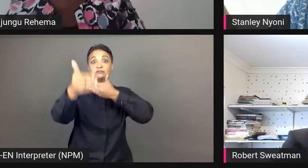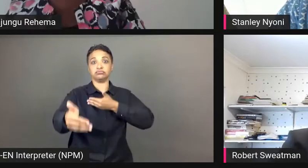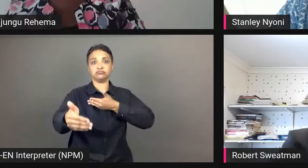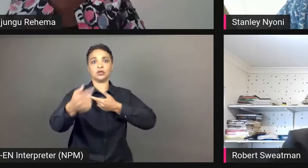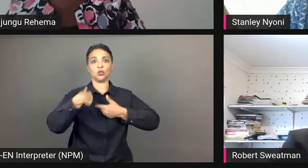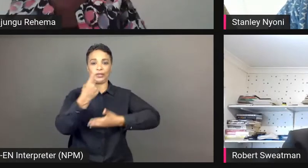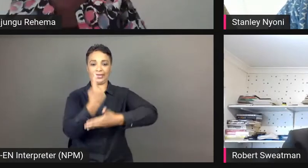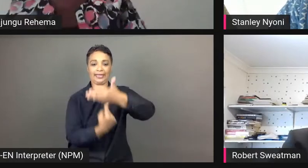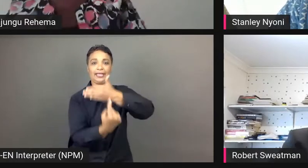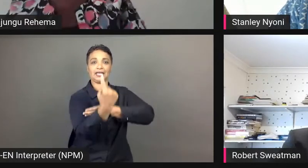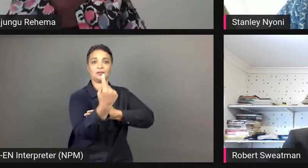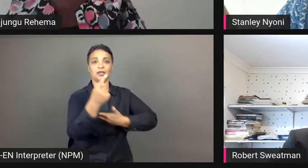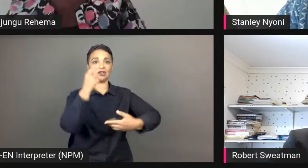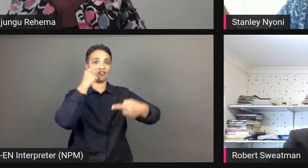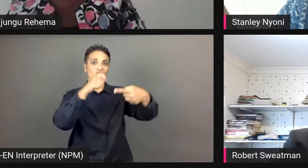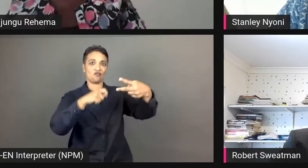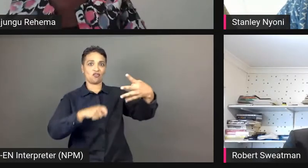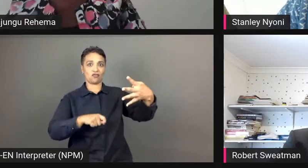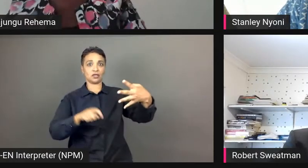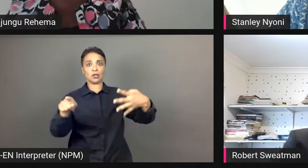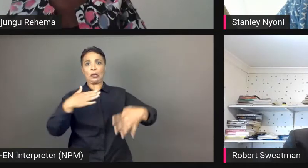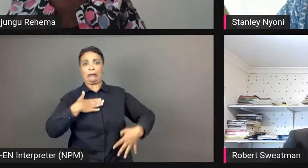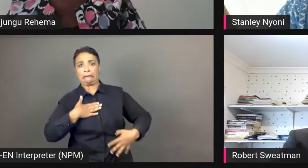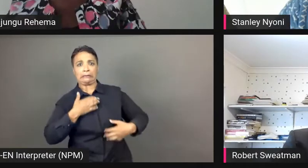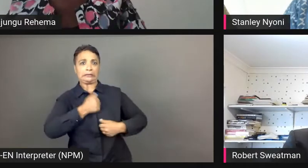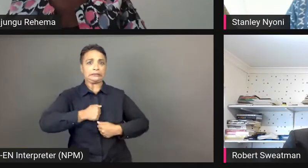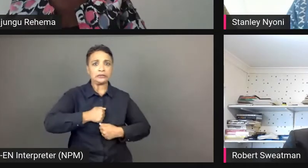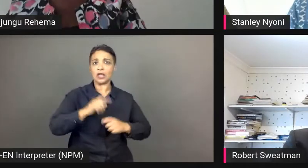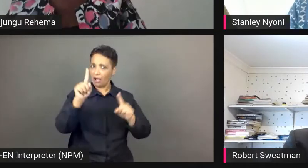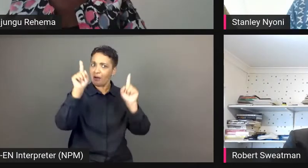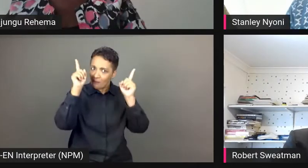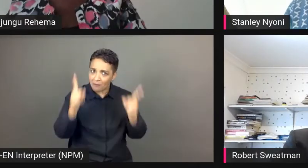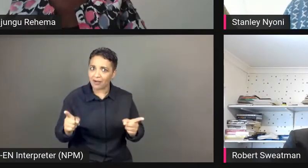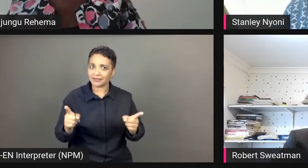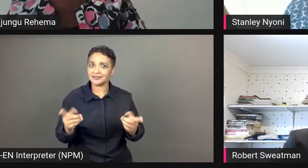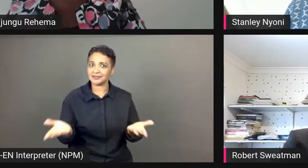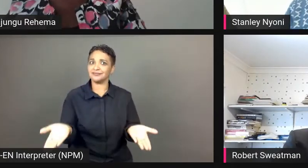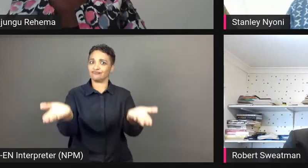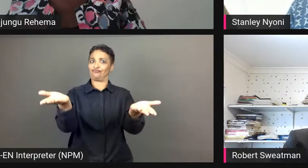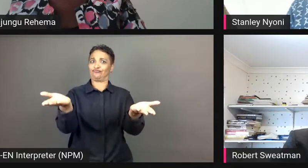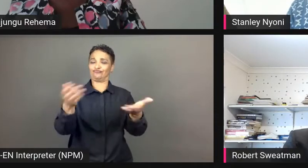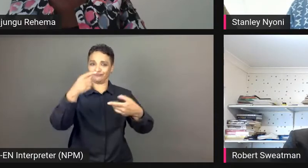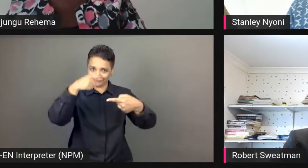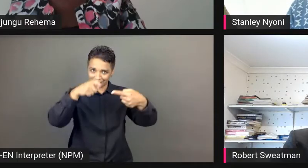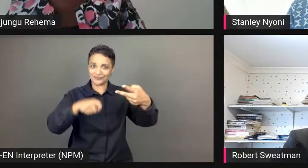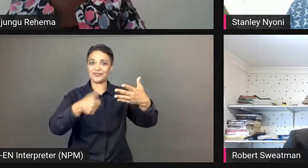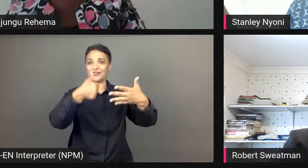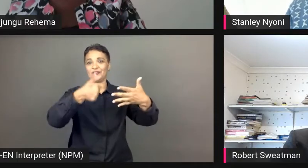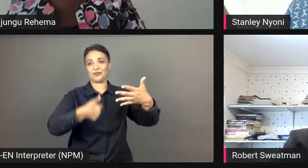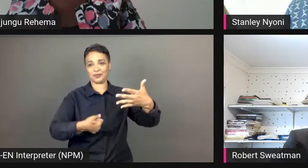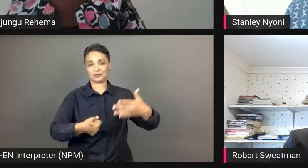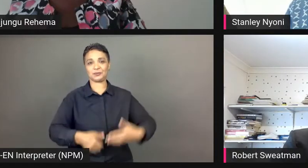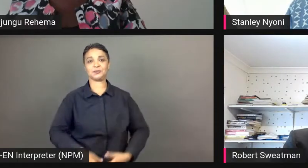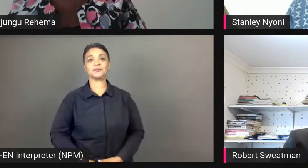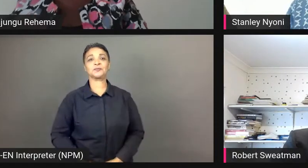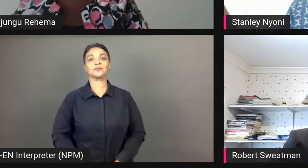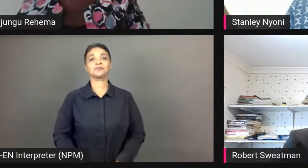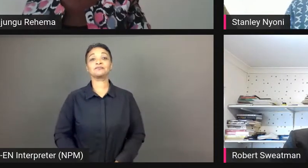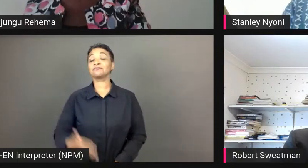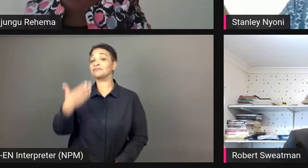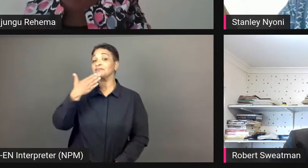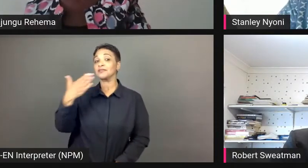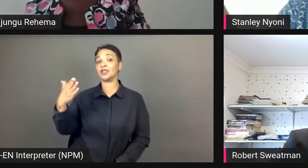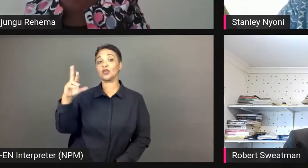So there shouldn't be an excuse for not signing up. Thank you, Rehema. Thank you. Thank you, Rehema. Thank you, Robert, for sharing